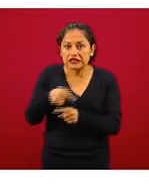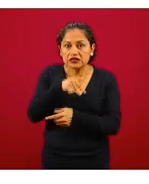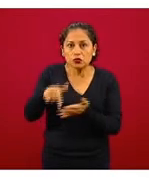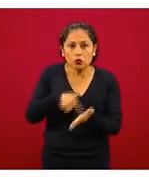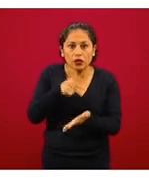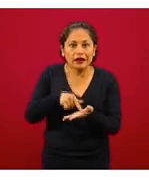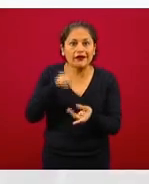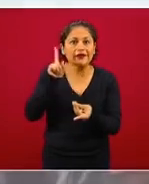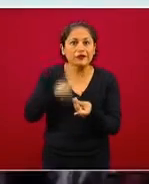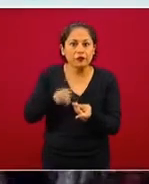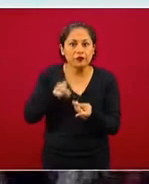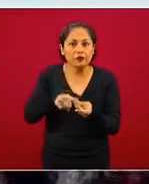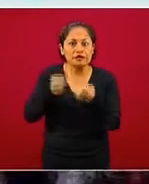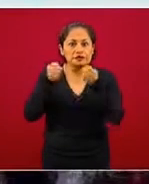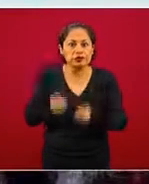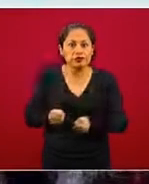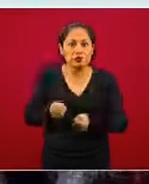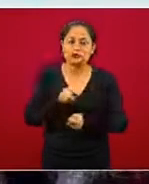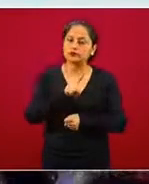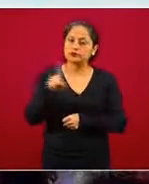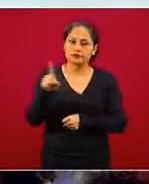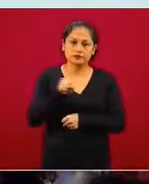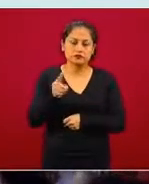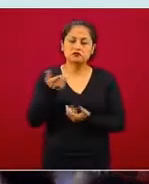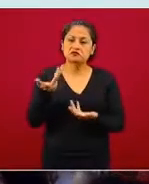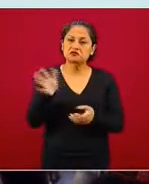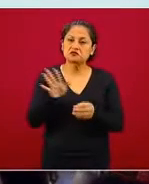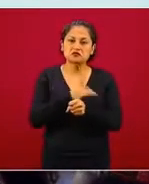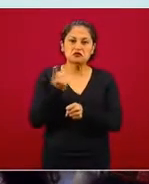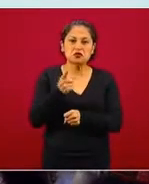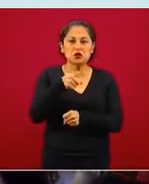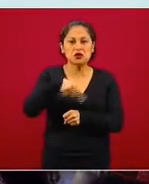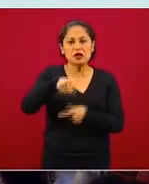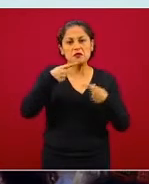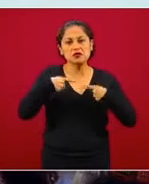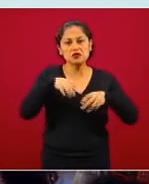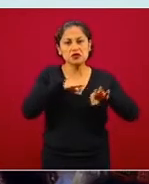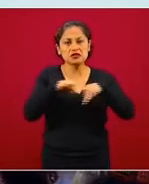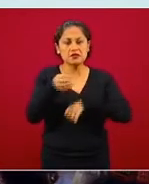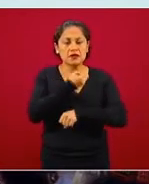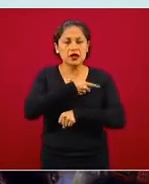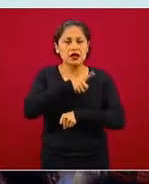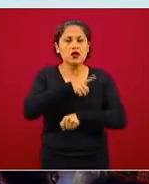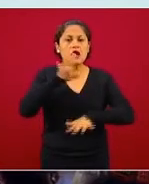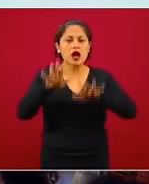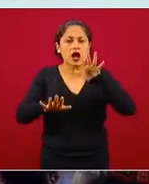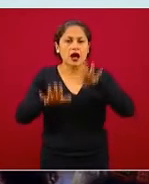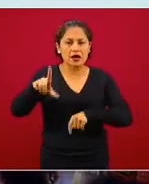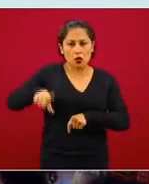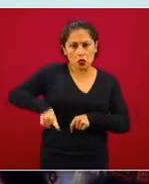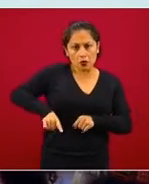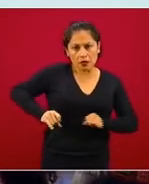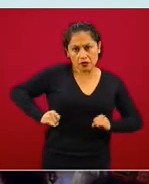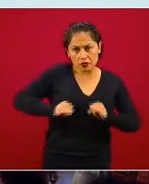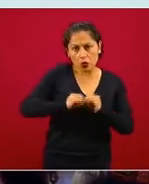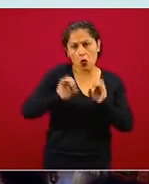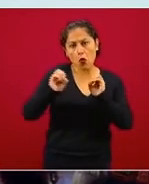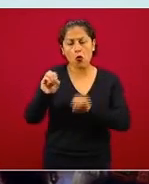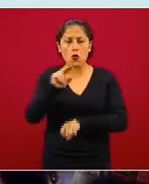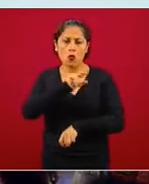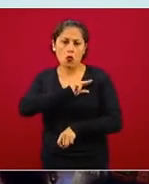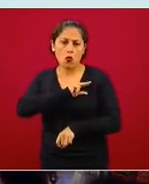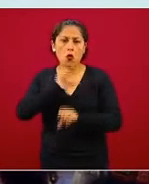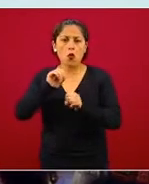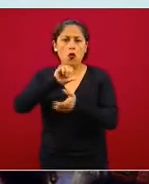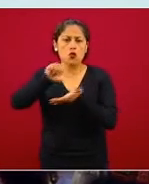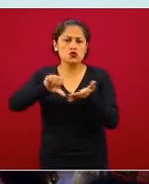casos puede ser que además laboran This en means una that dependencia not privada, just the ya sea un institution that is consultorio o identified particularmente un here, that hospital,